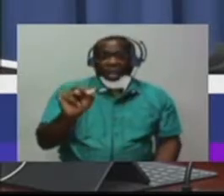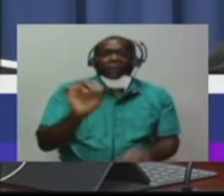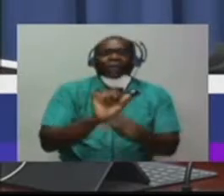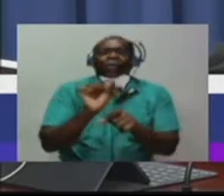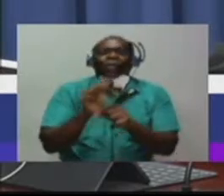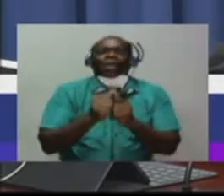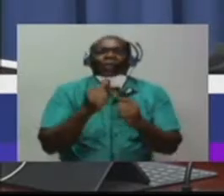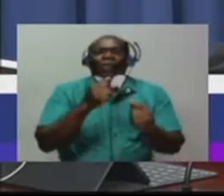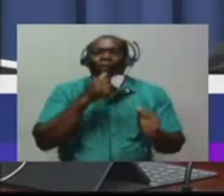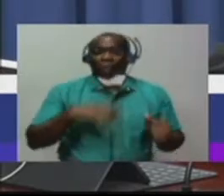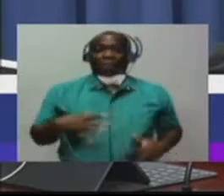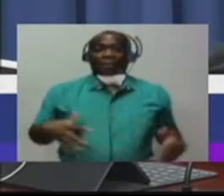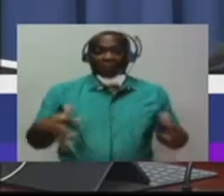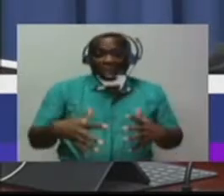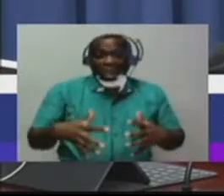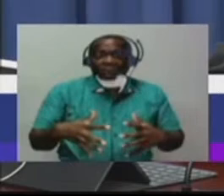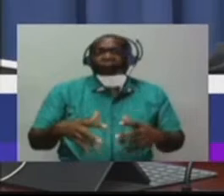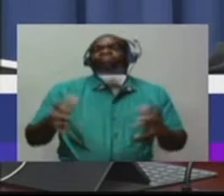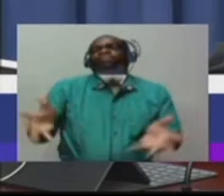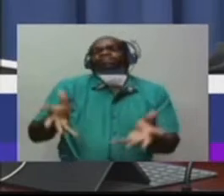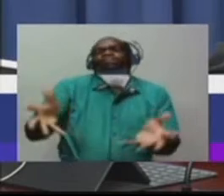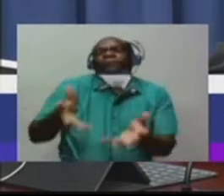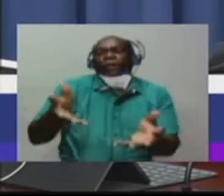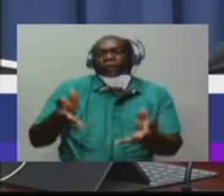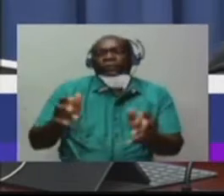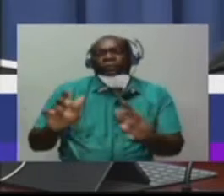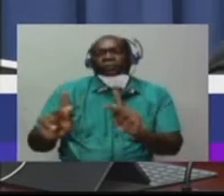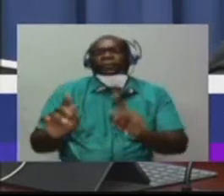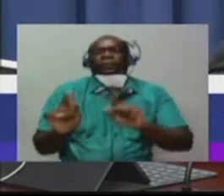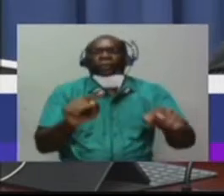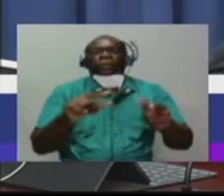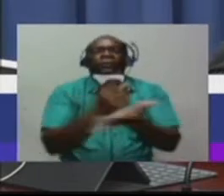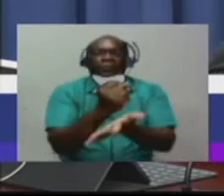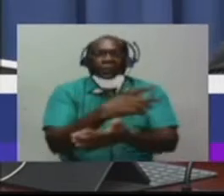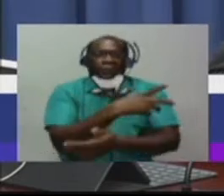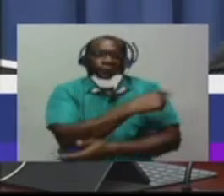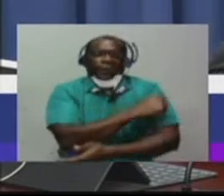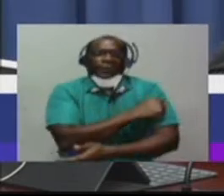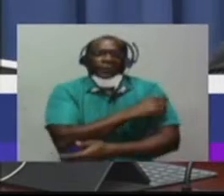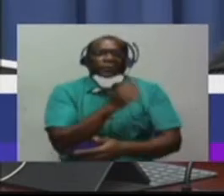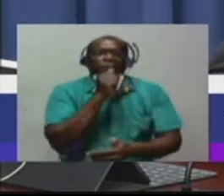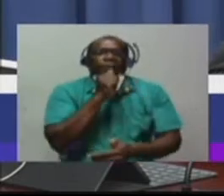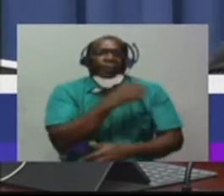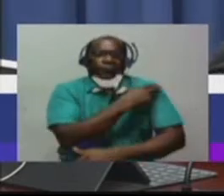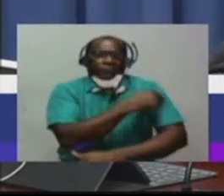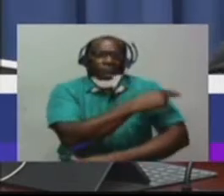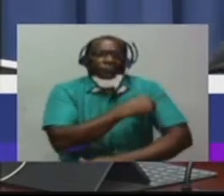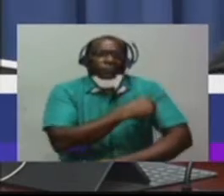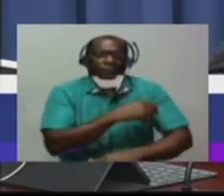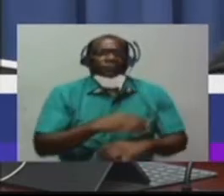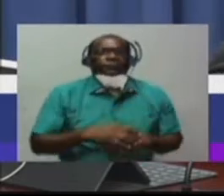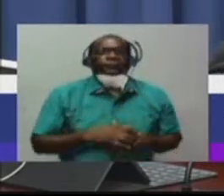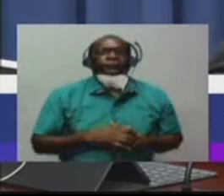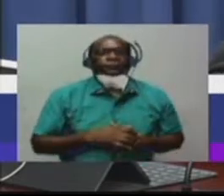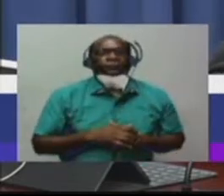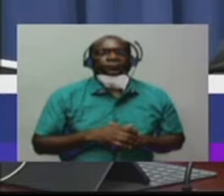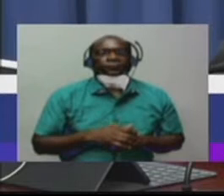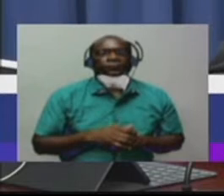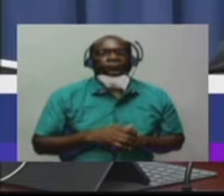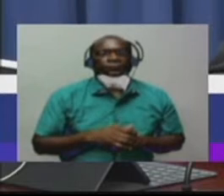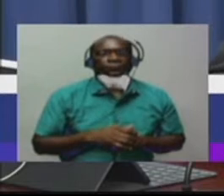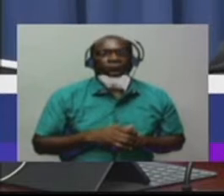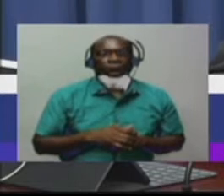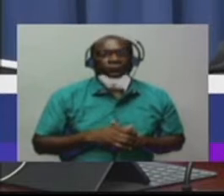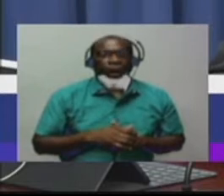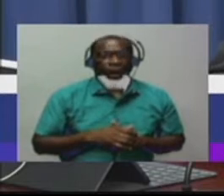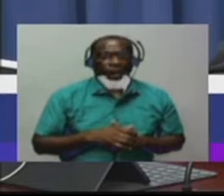the mass vaccination sites. So that is where we are with the vaccination and pregnancy. I want to turn a